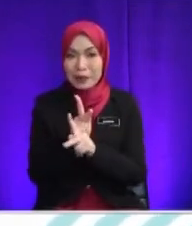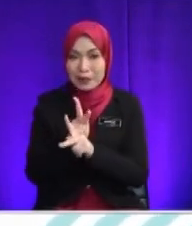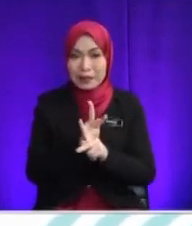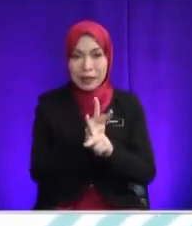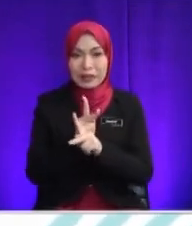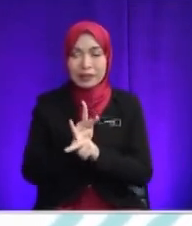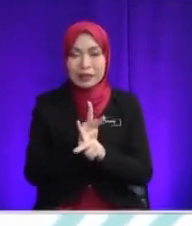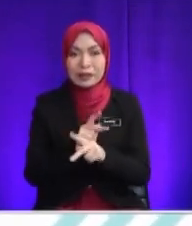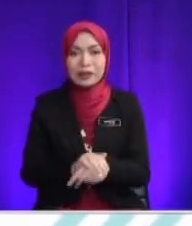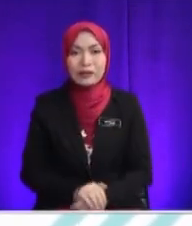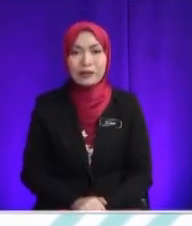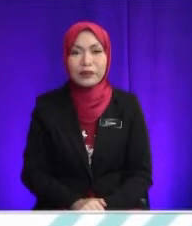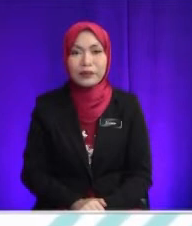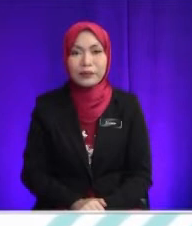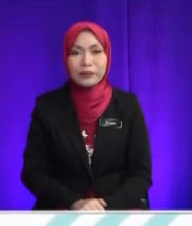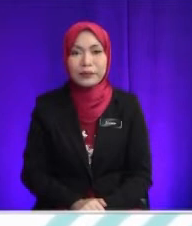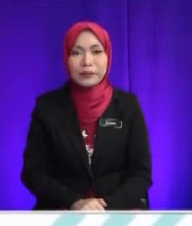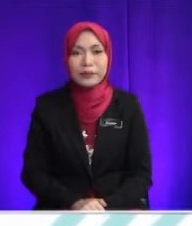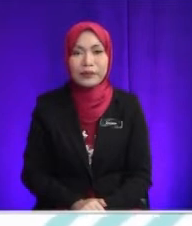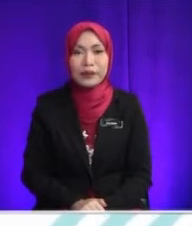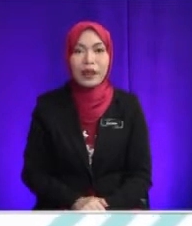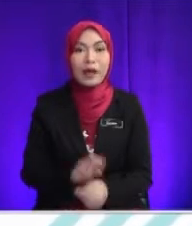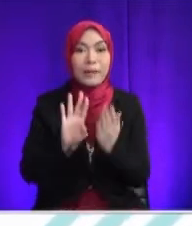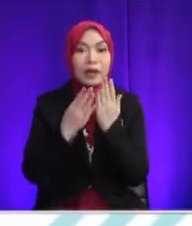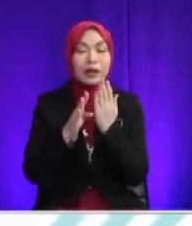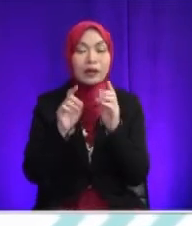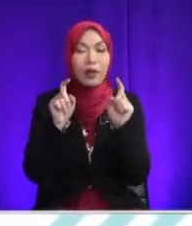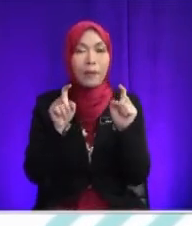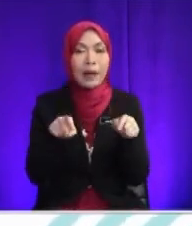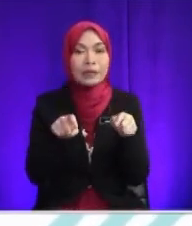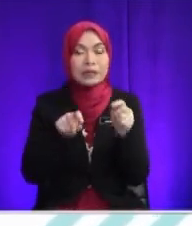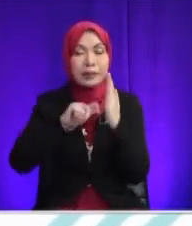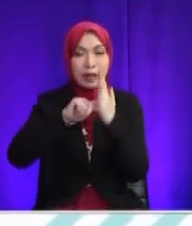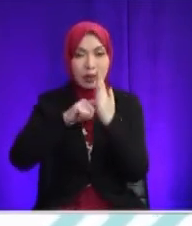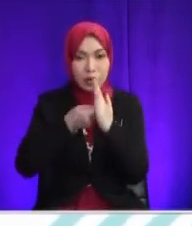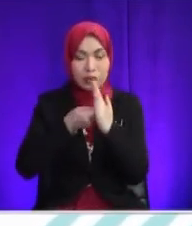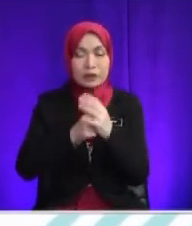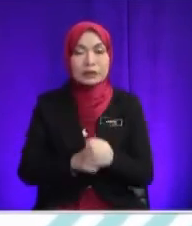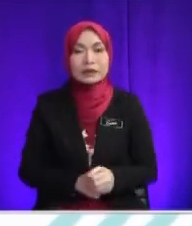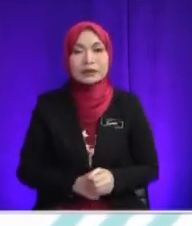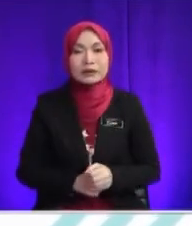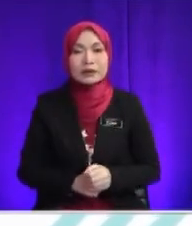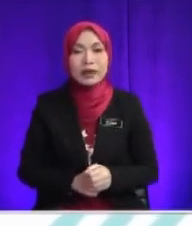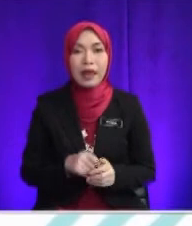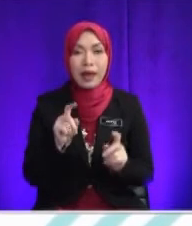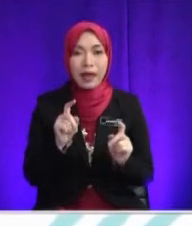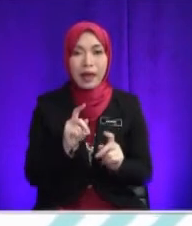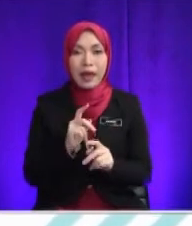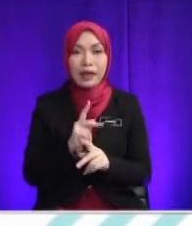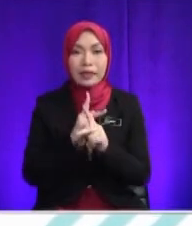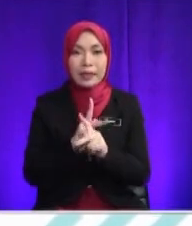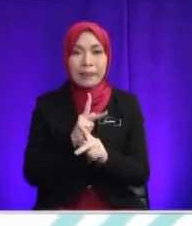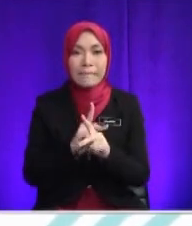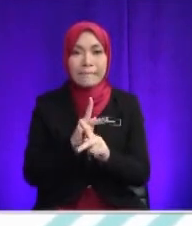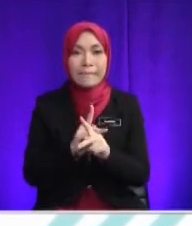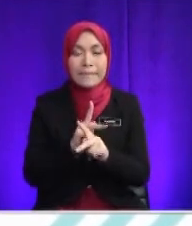lock, window lock and everything. So, yes, it is mentioned already over there that they should be extra careful. Why don't we go to answer C?